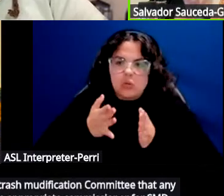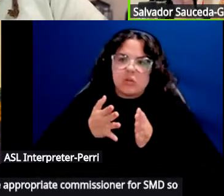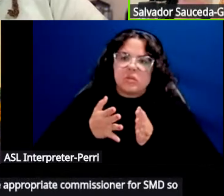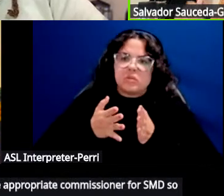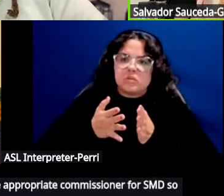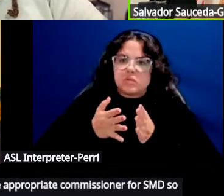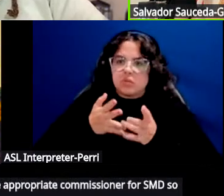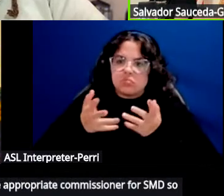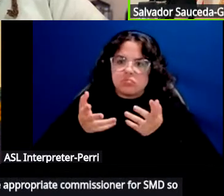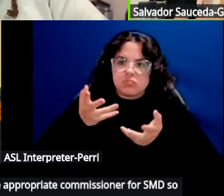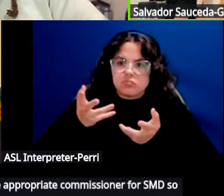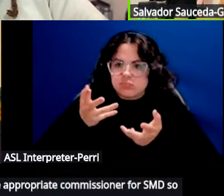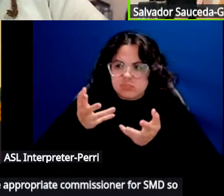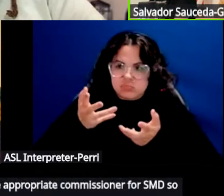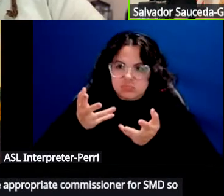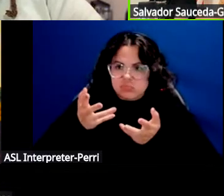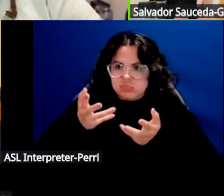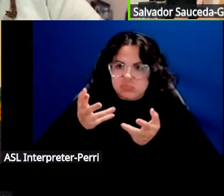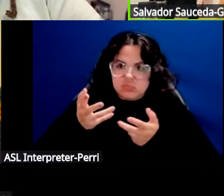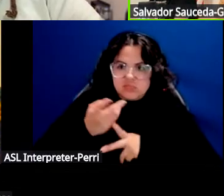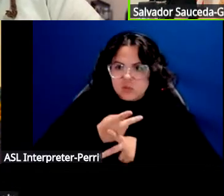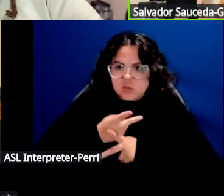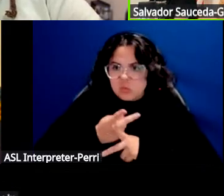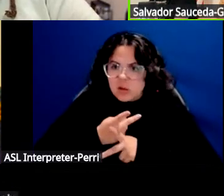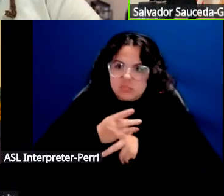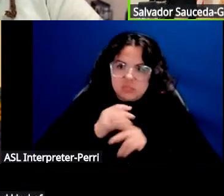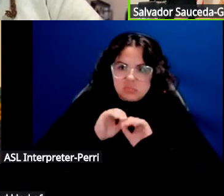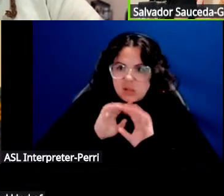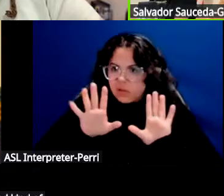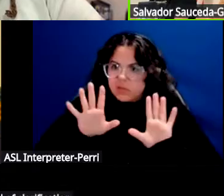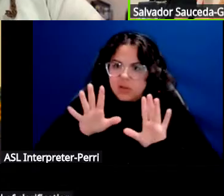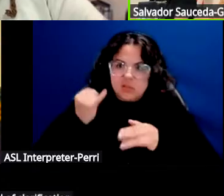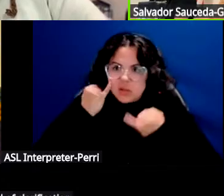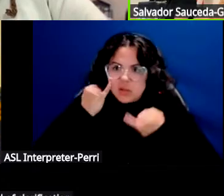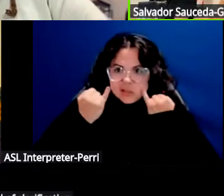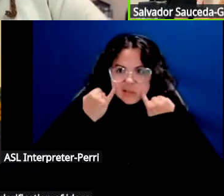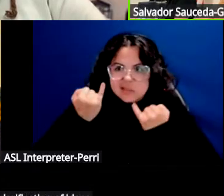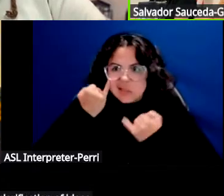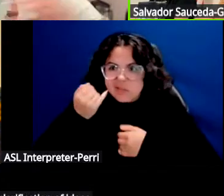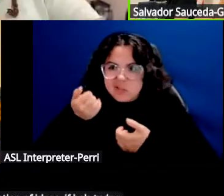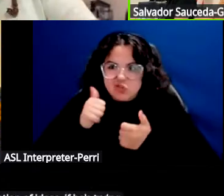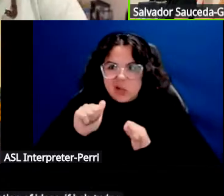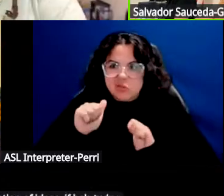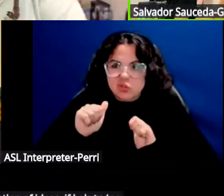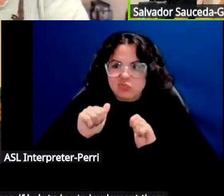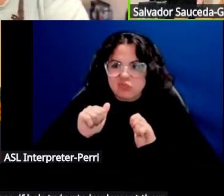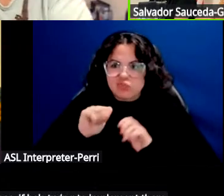kind of buy-in and kind of clarification of ideas if he is trying to implement them.